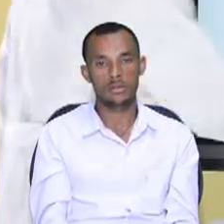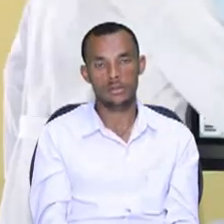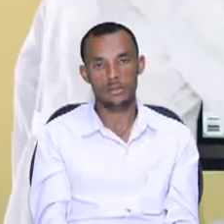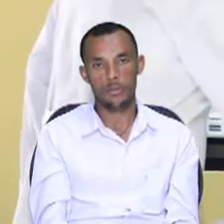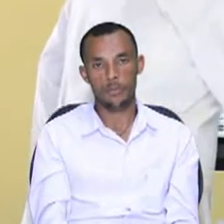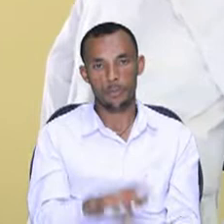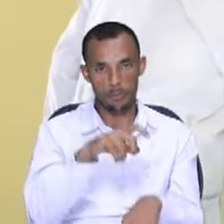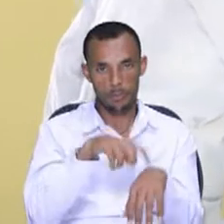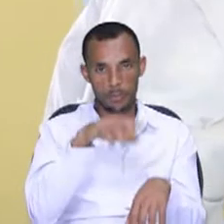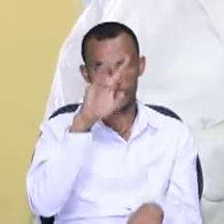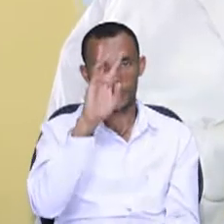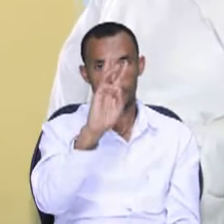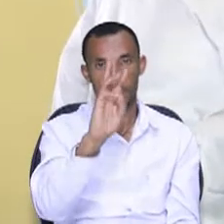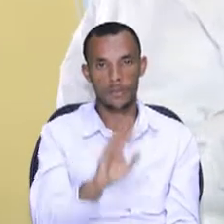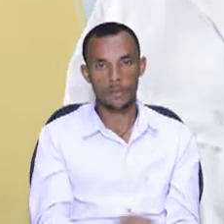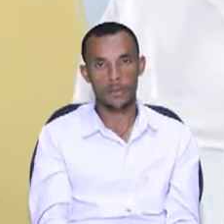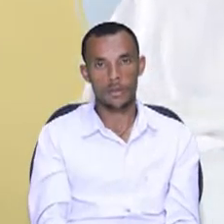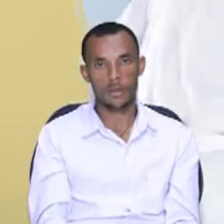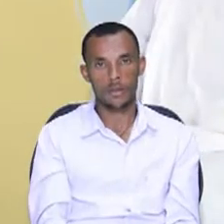Period 6